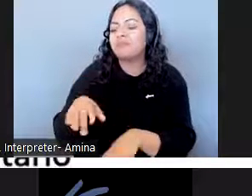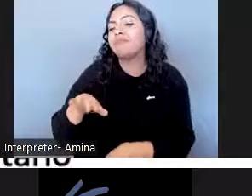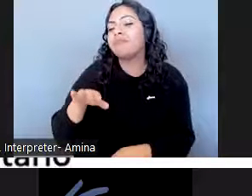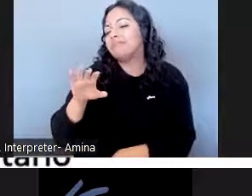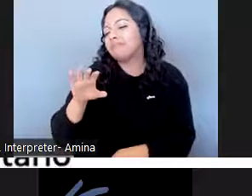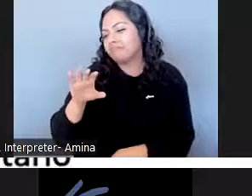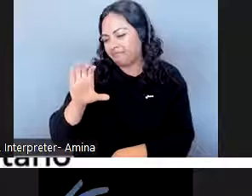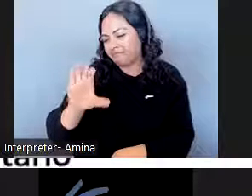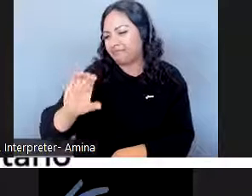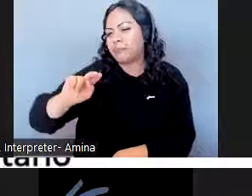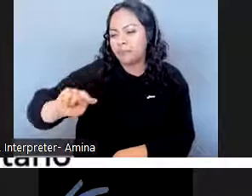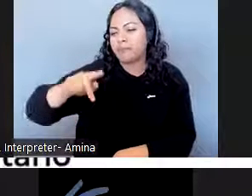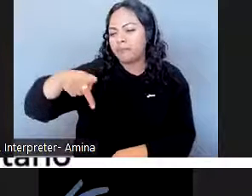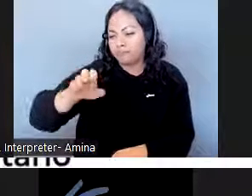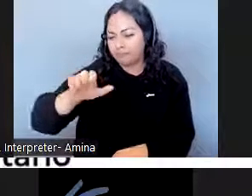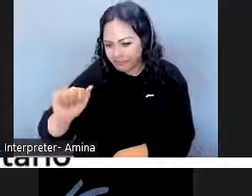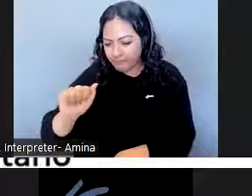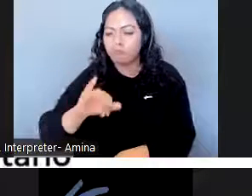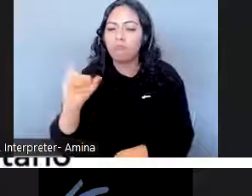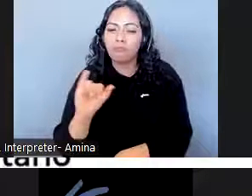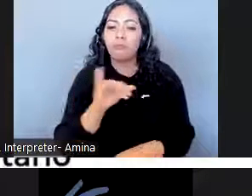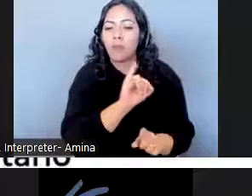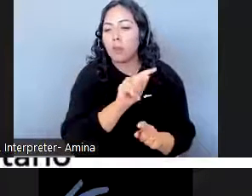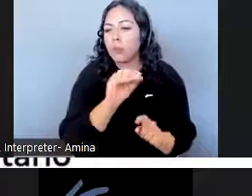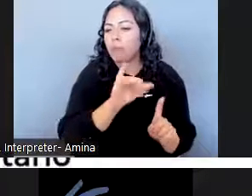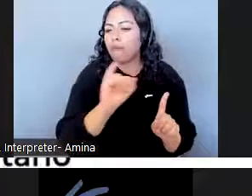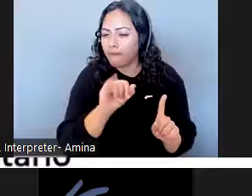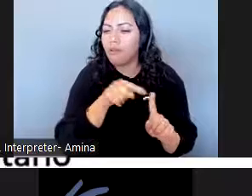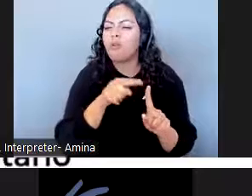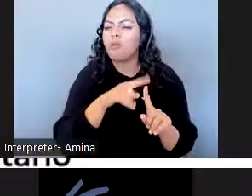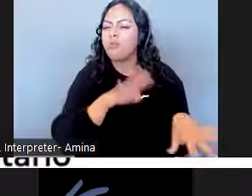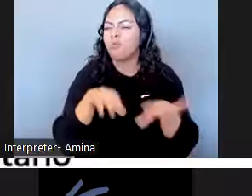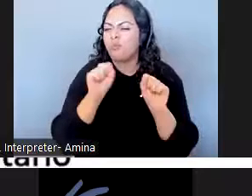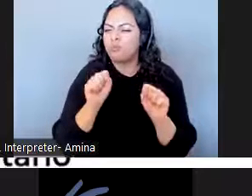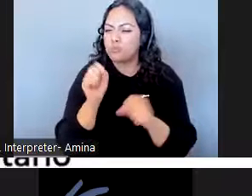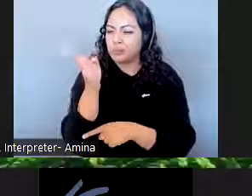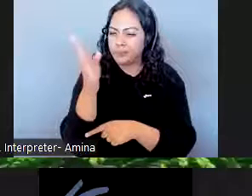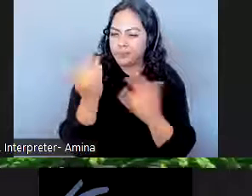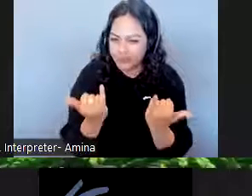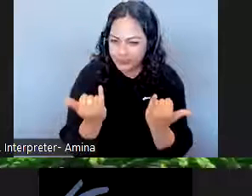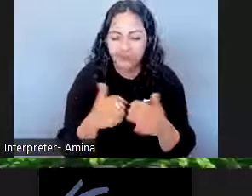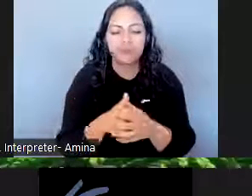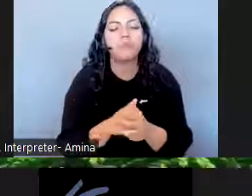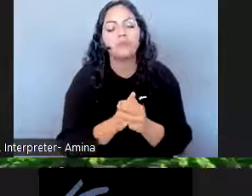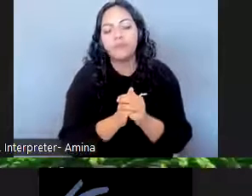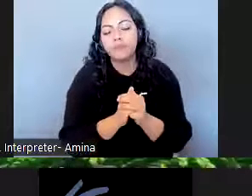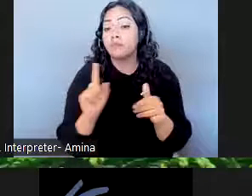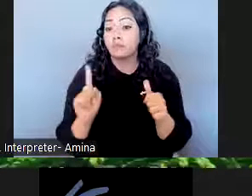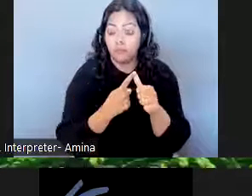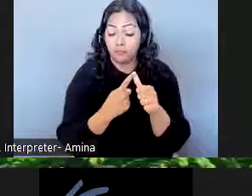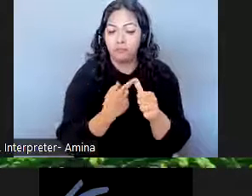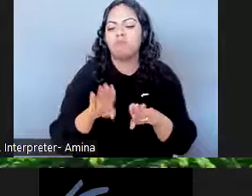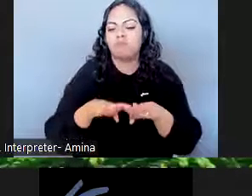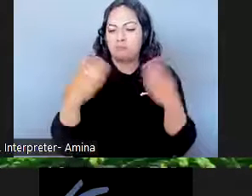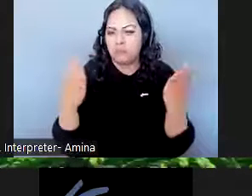Eye2Eye in terms of hosting this webinar for you today. And we want to first begin with our